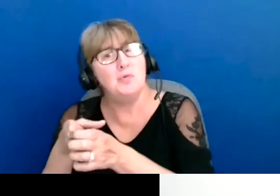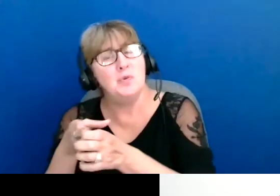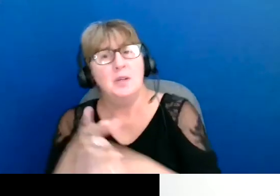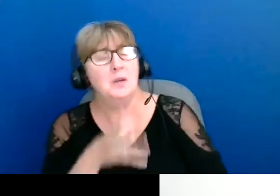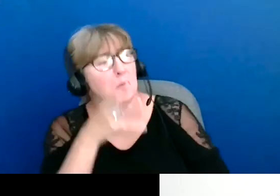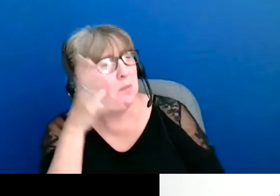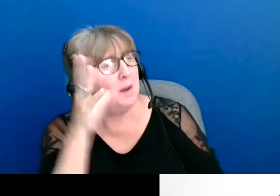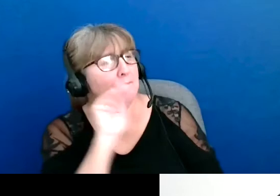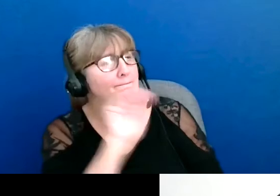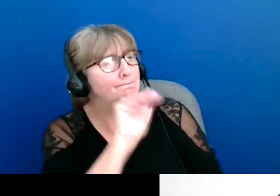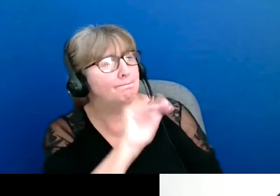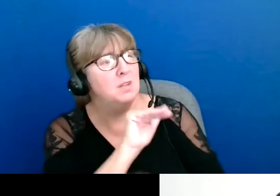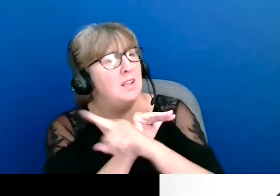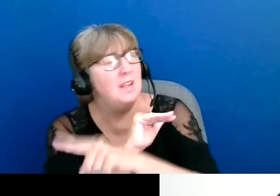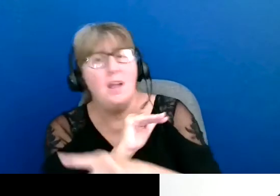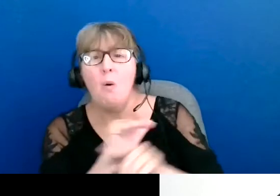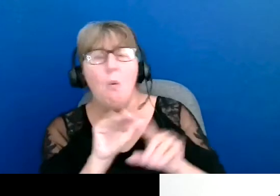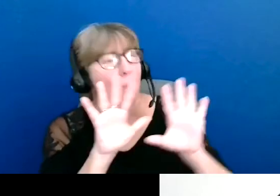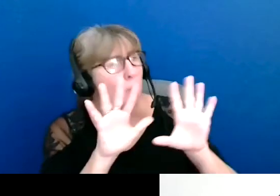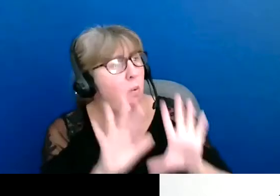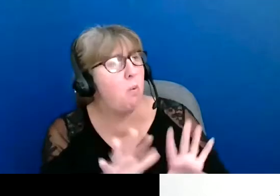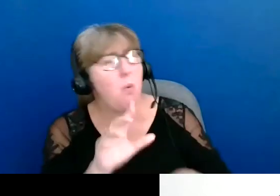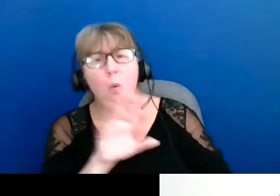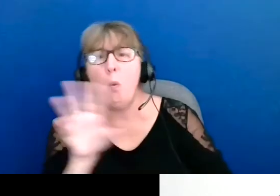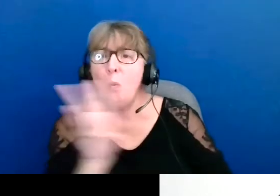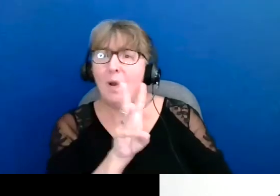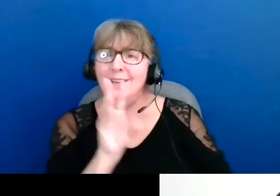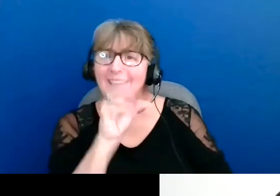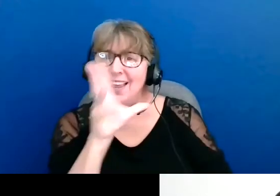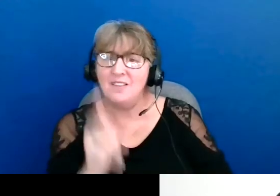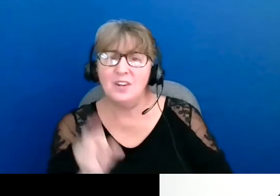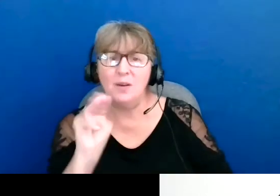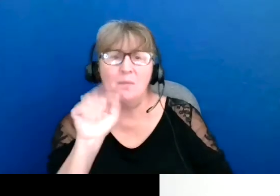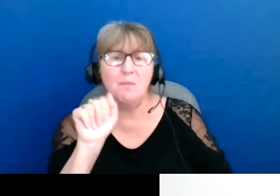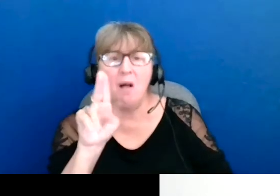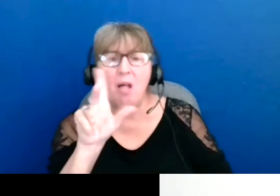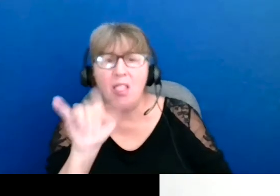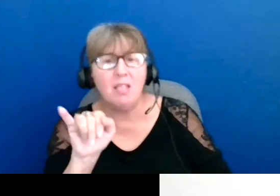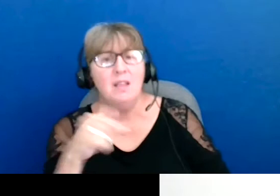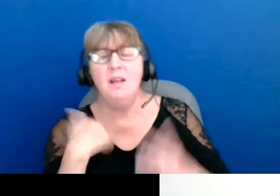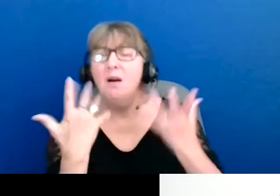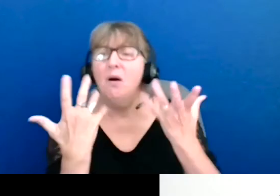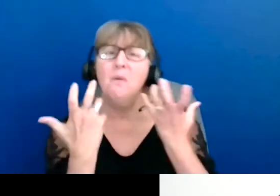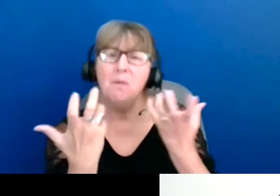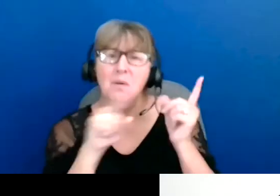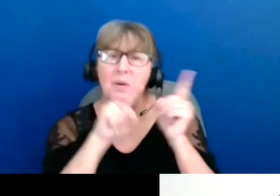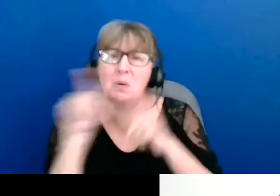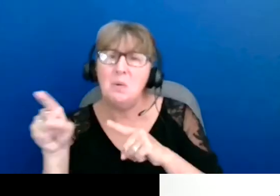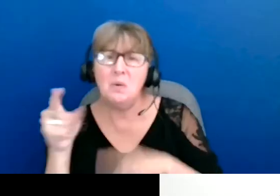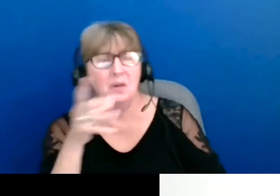school students to Mali, West Africa to build a school, and I want to go. My parents said, no.